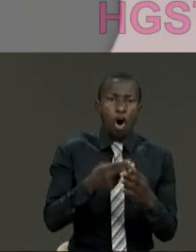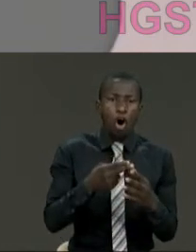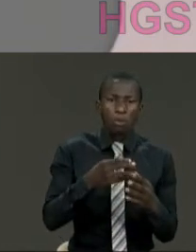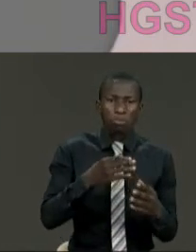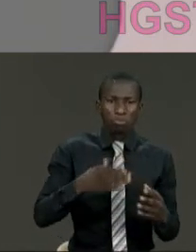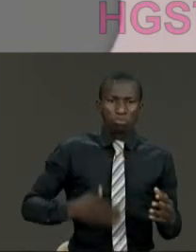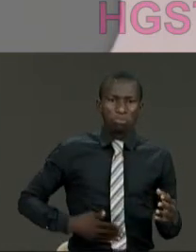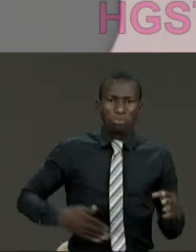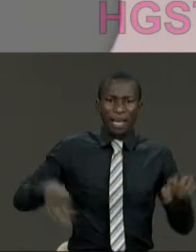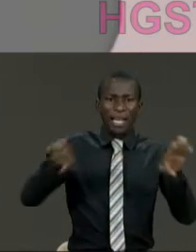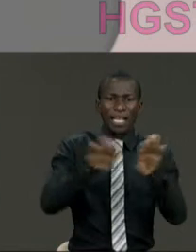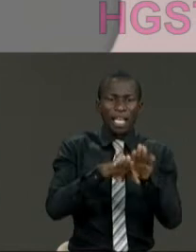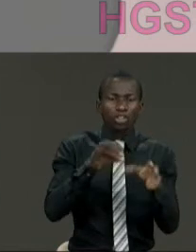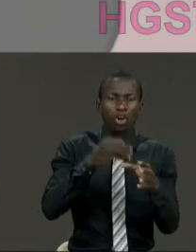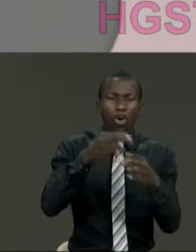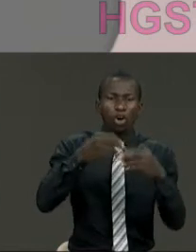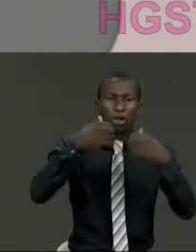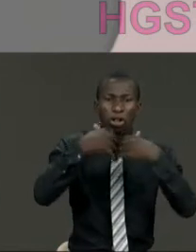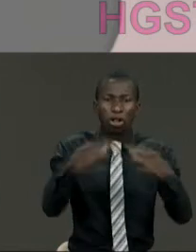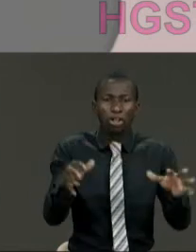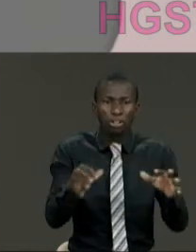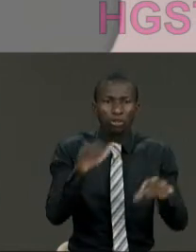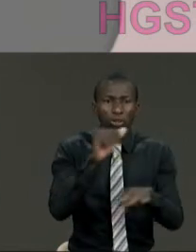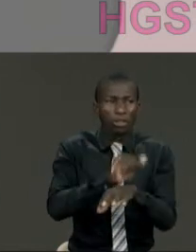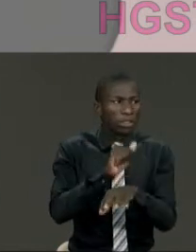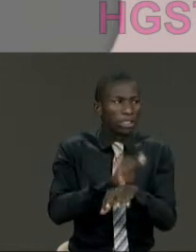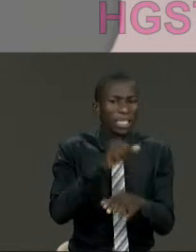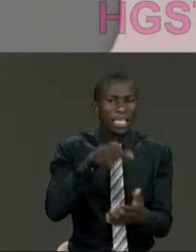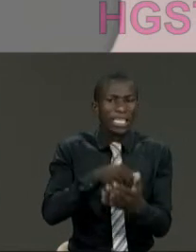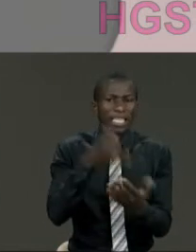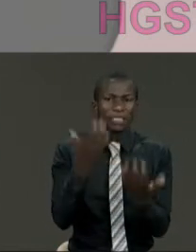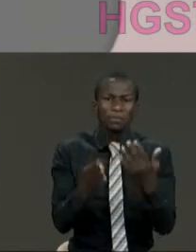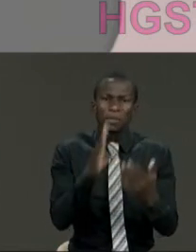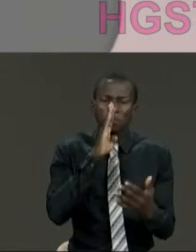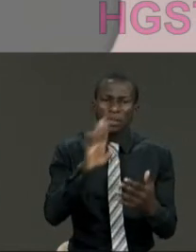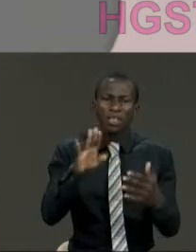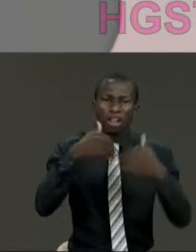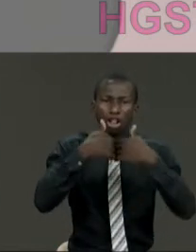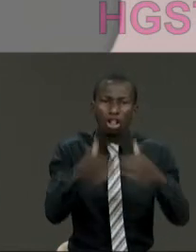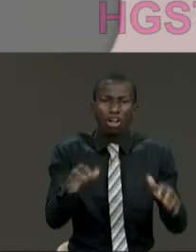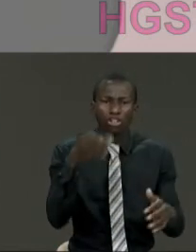profits or lost contracts. It could be of loss of employment